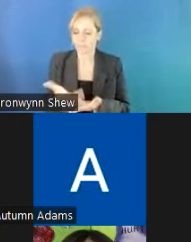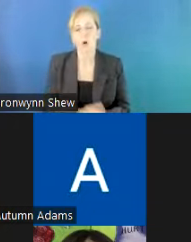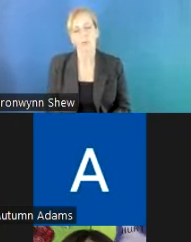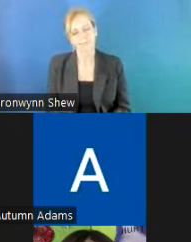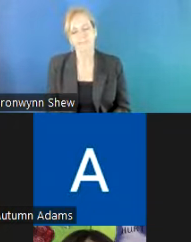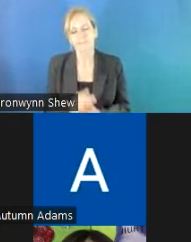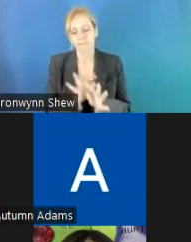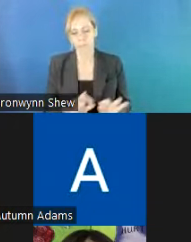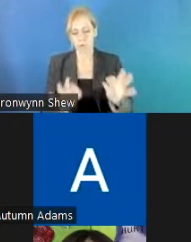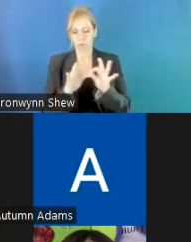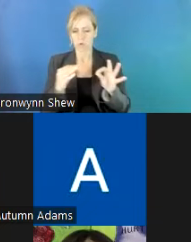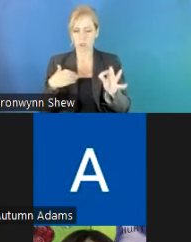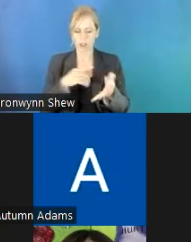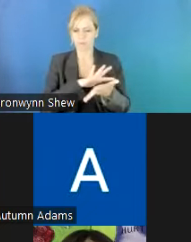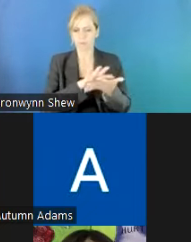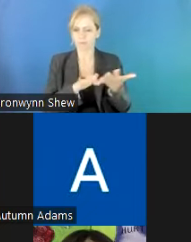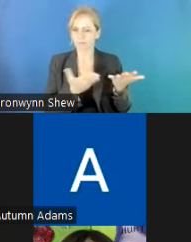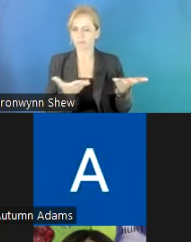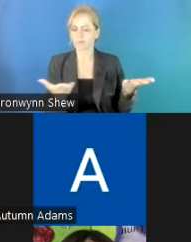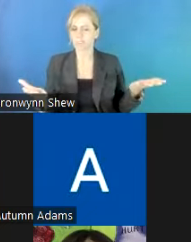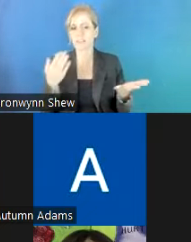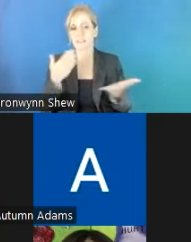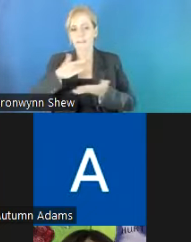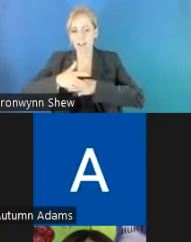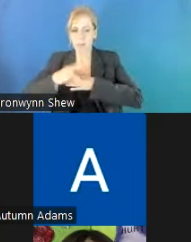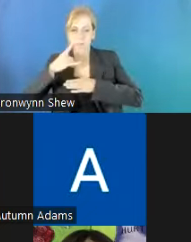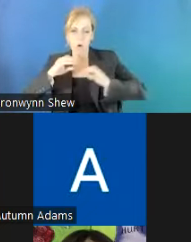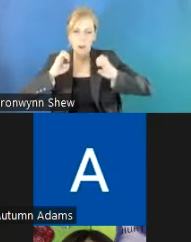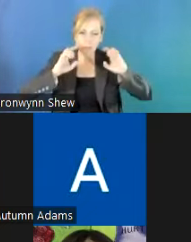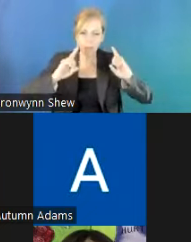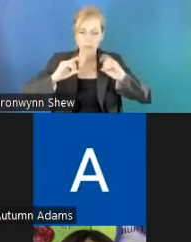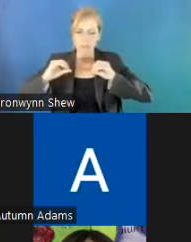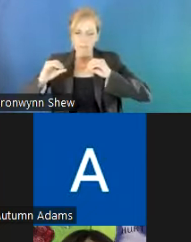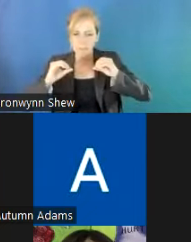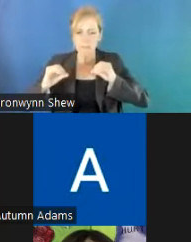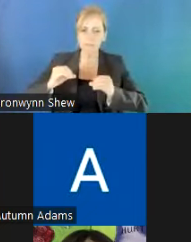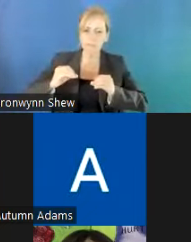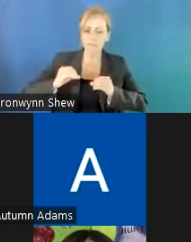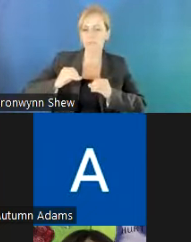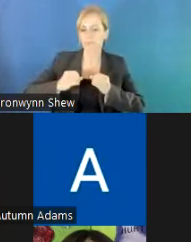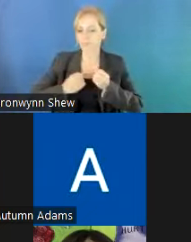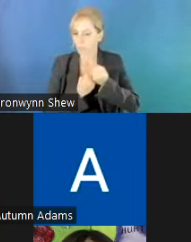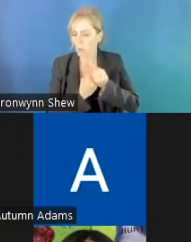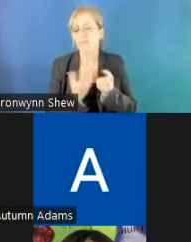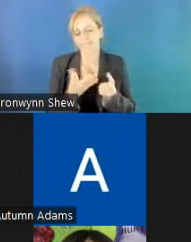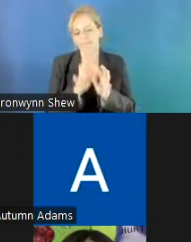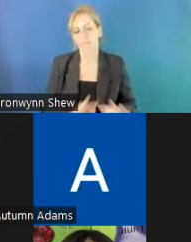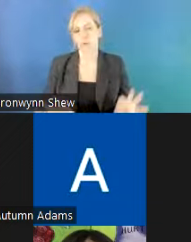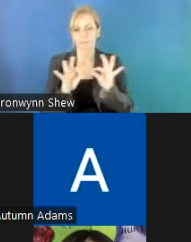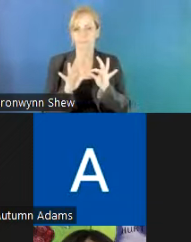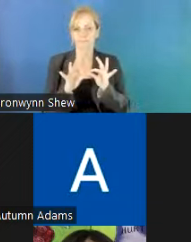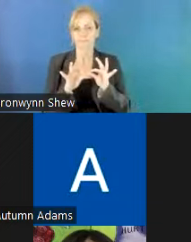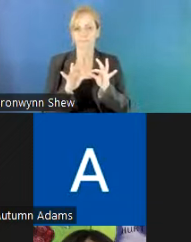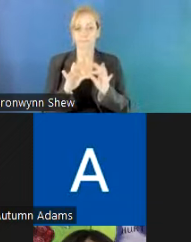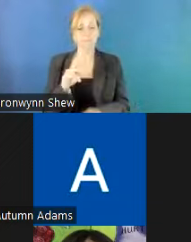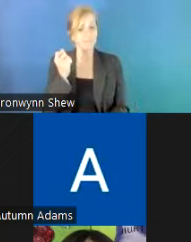those things that are available is very important. It's important to have the education. I know the